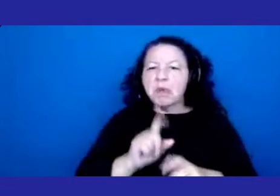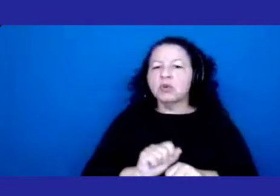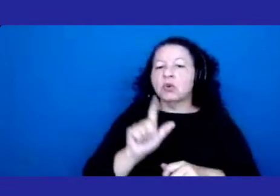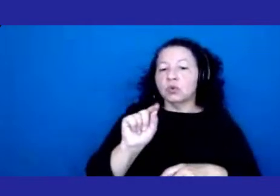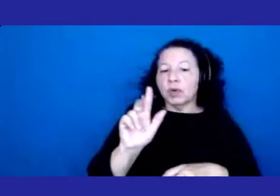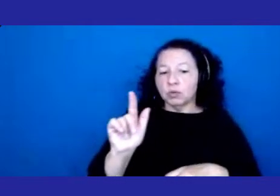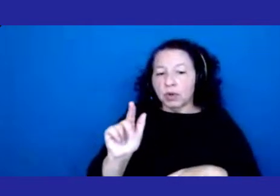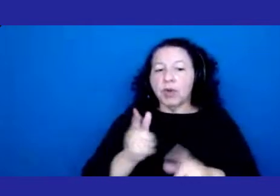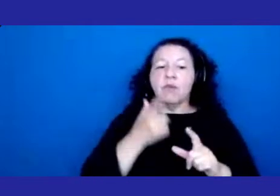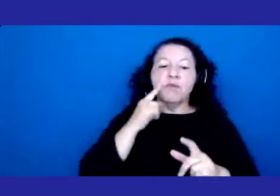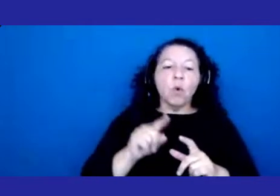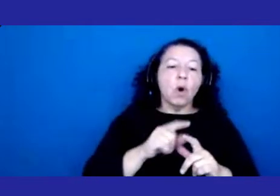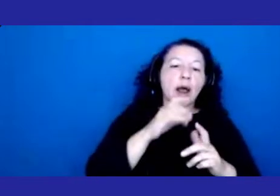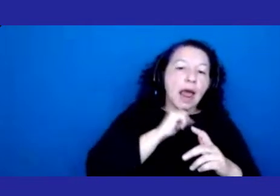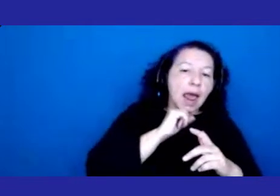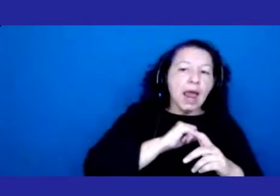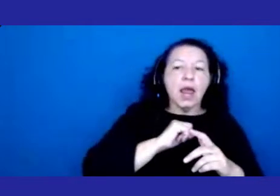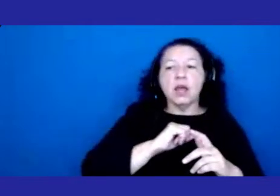service type.